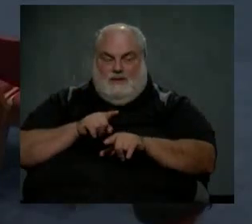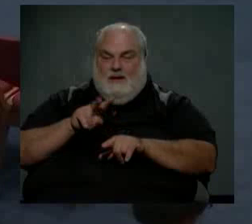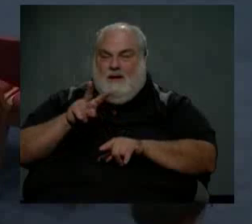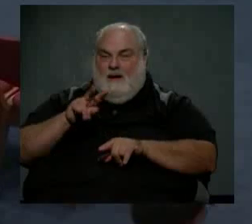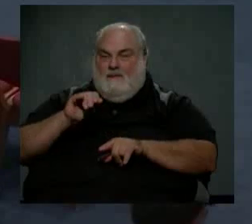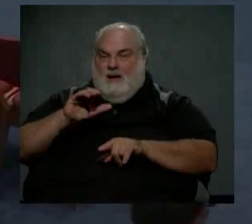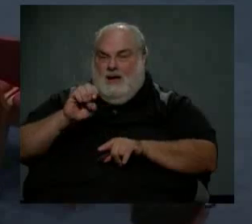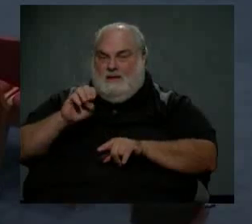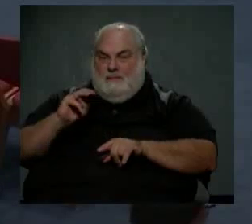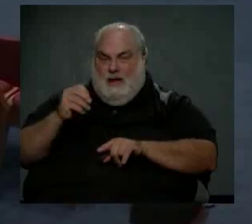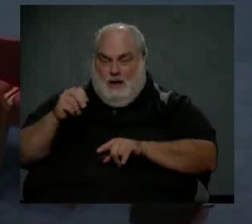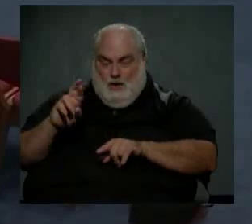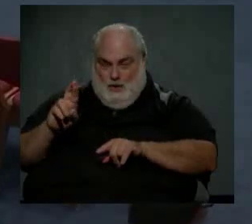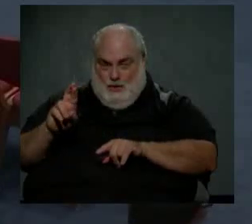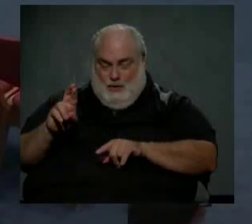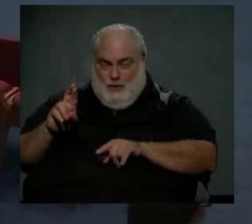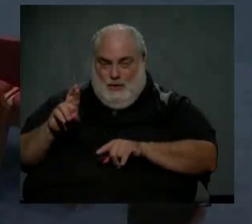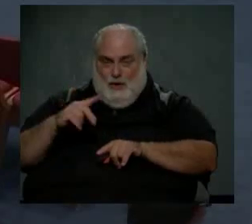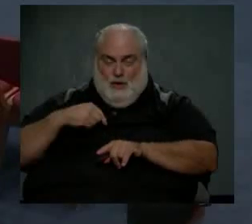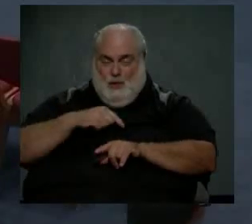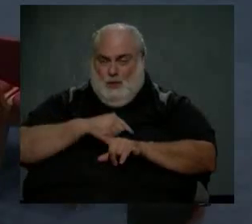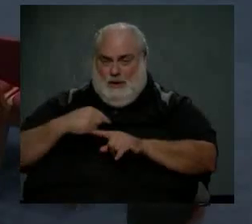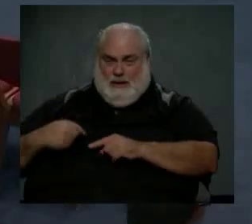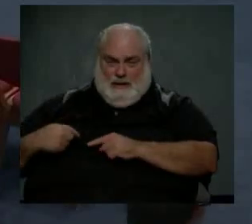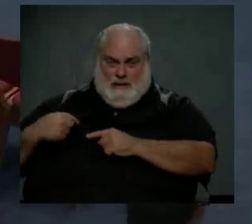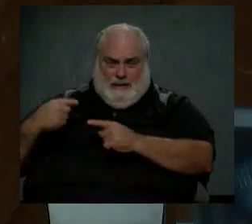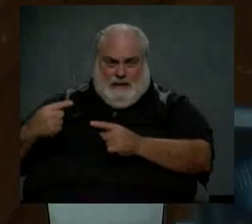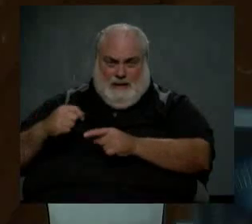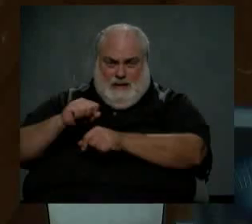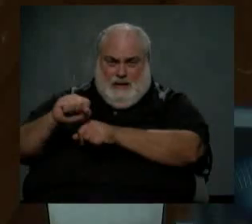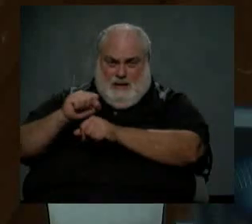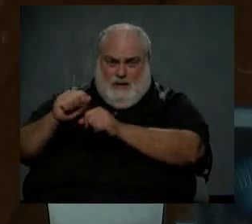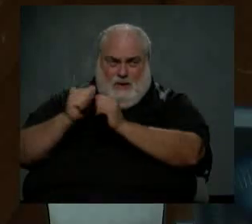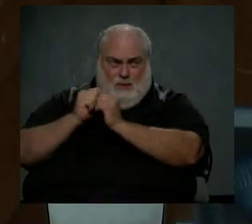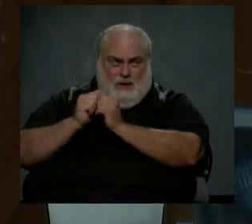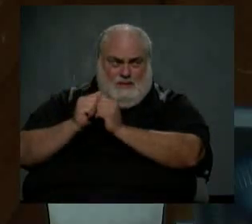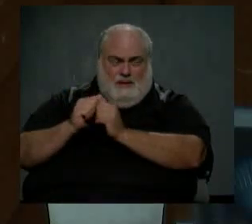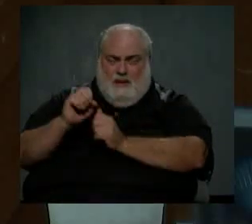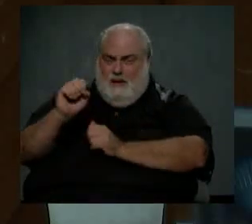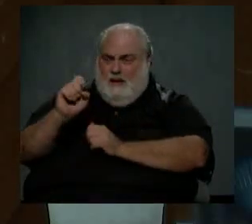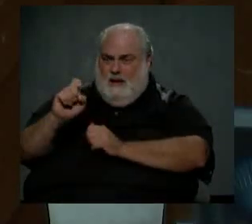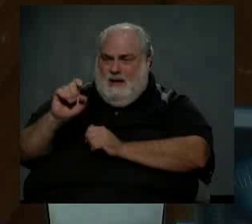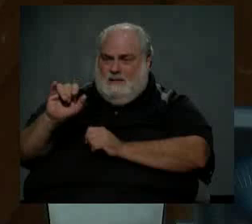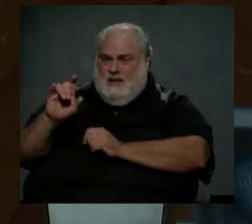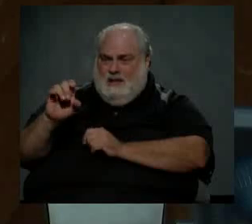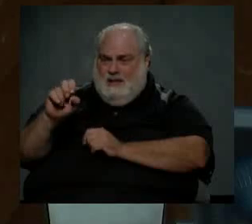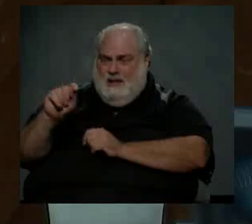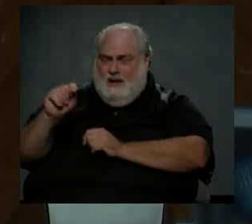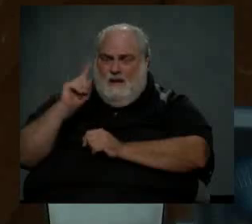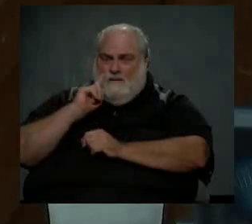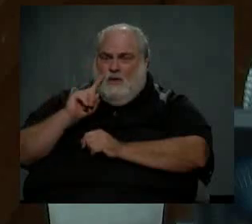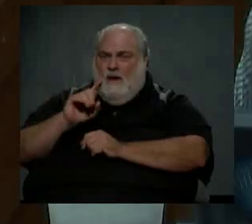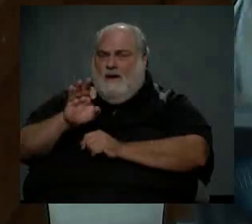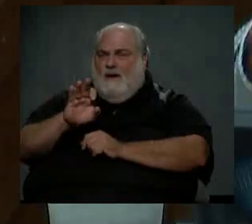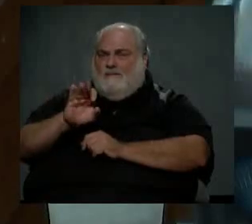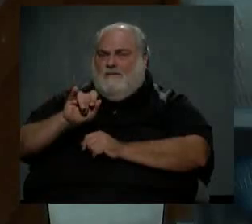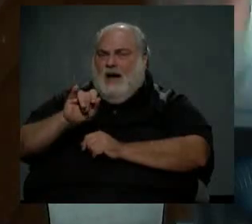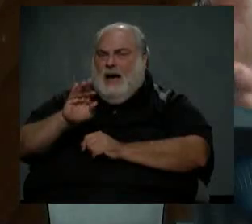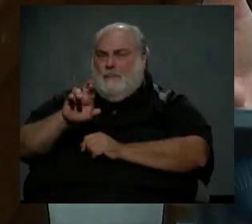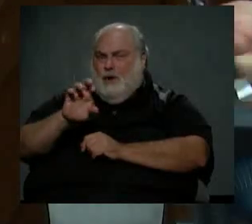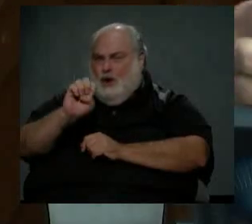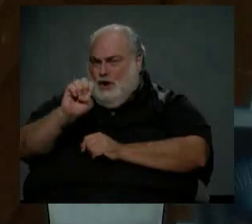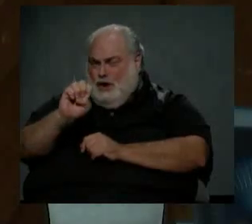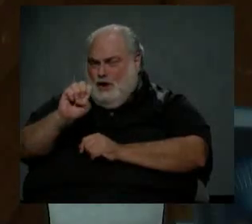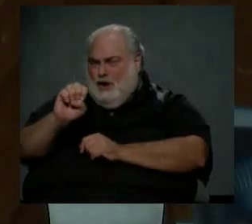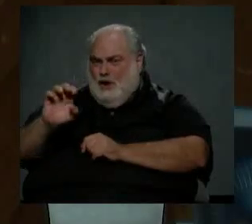Mayor, we have been working with Exonet for a fiber franchise, and we kept